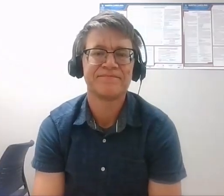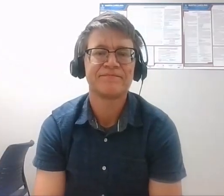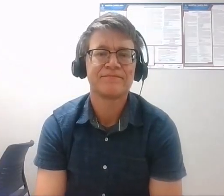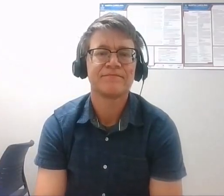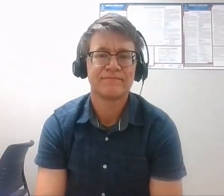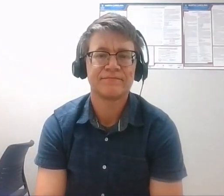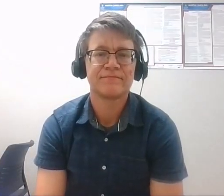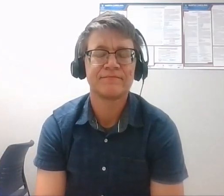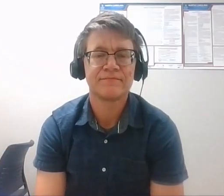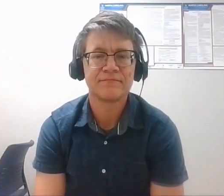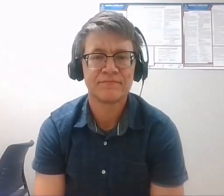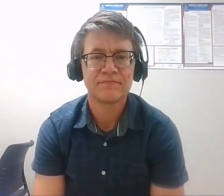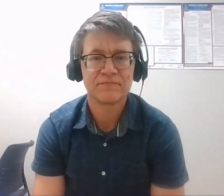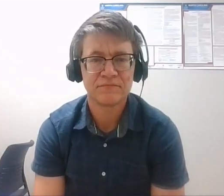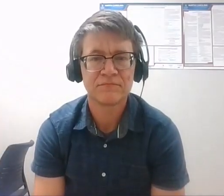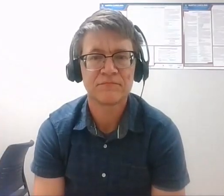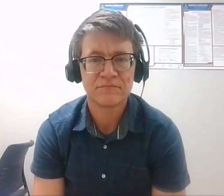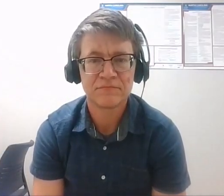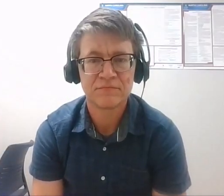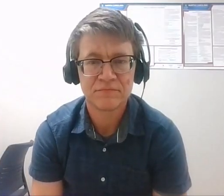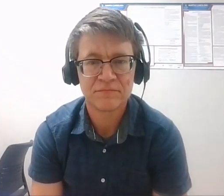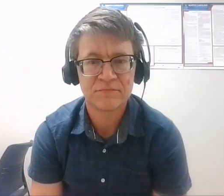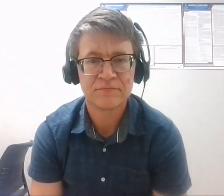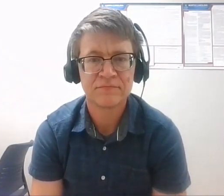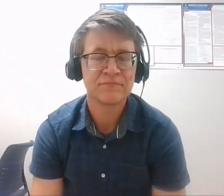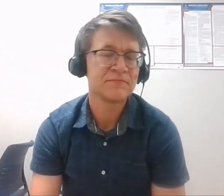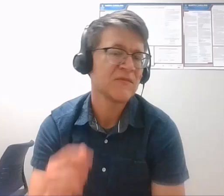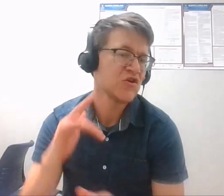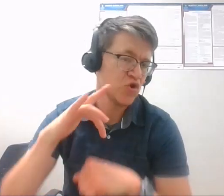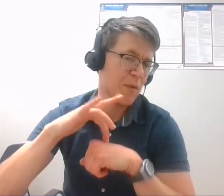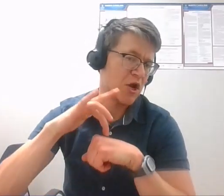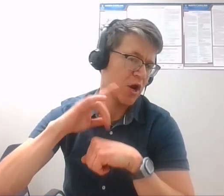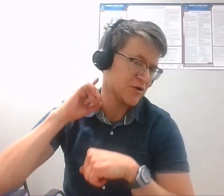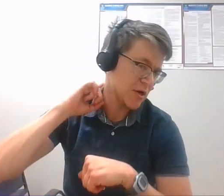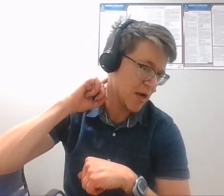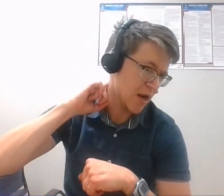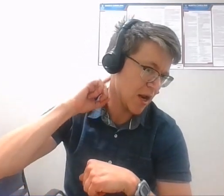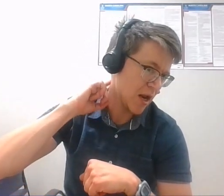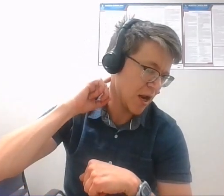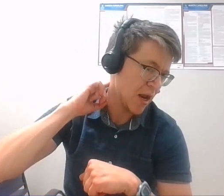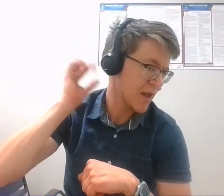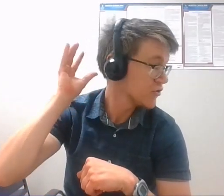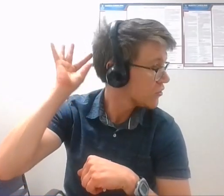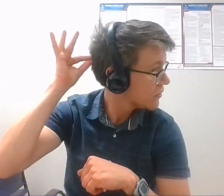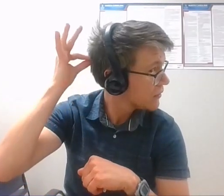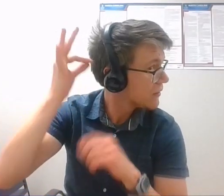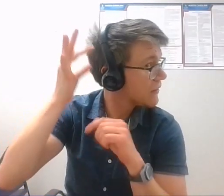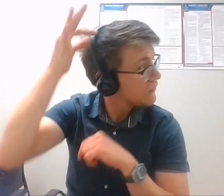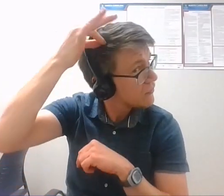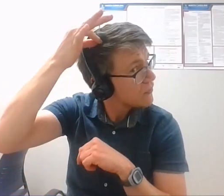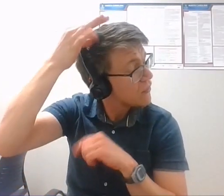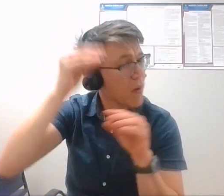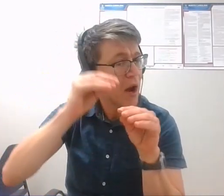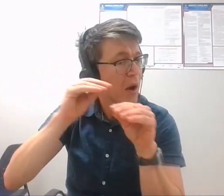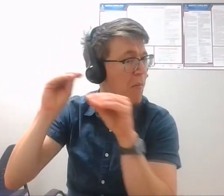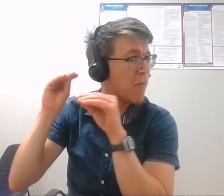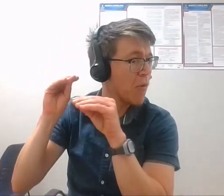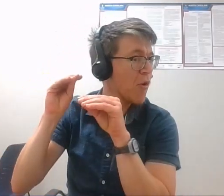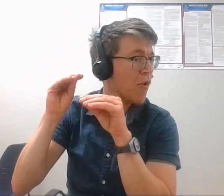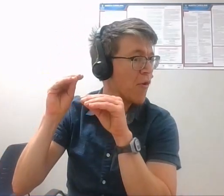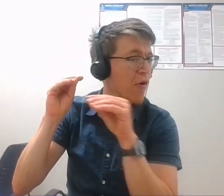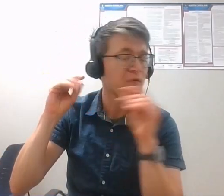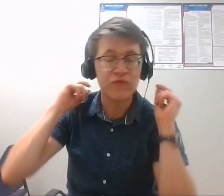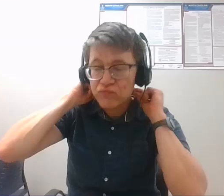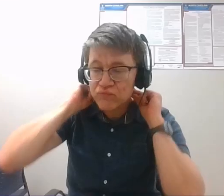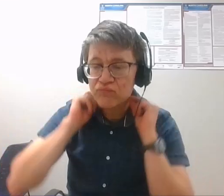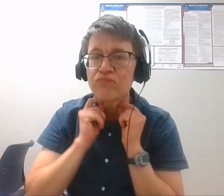The elastic straps should be in contact with the skin on your neck, so remove any hair that is in the way. Press the mask along the edges to seal it to